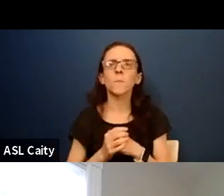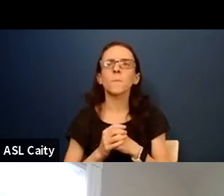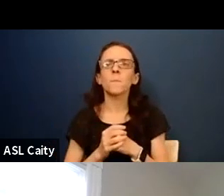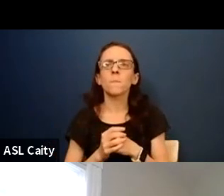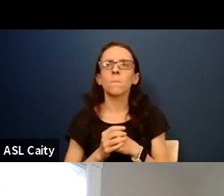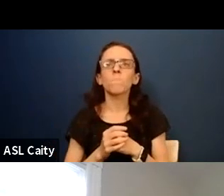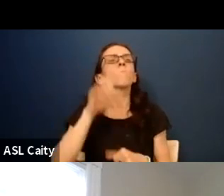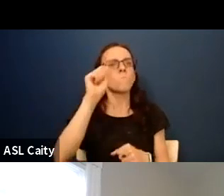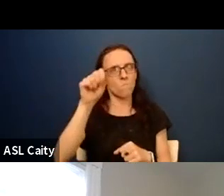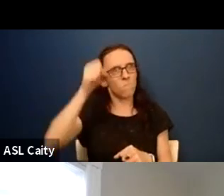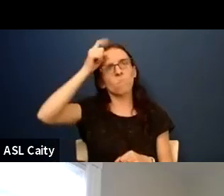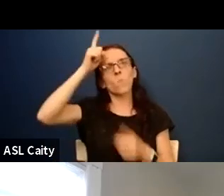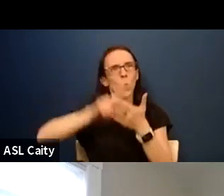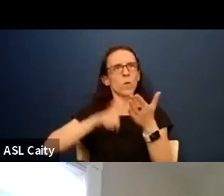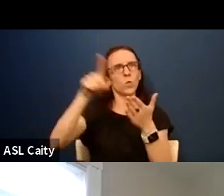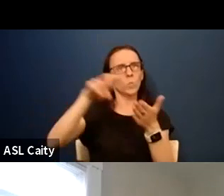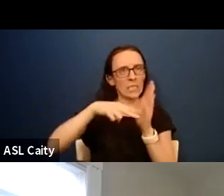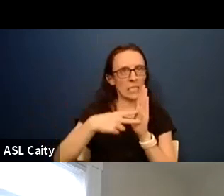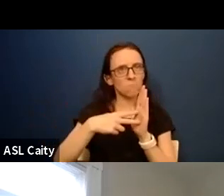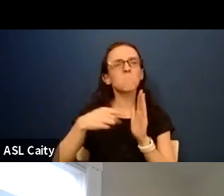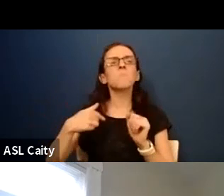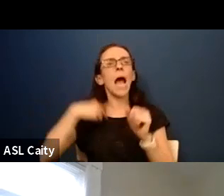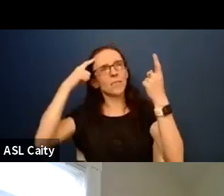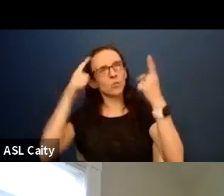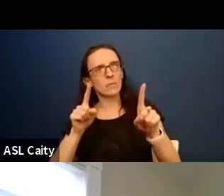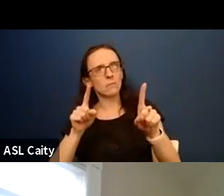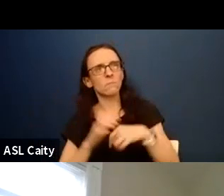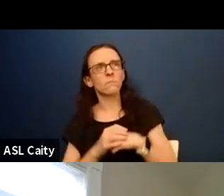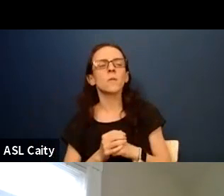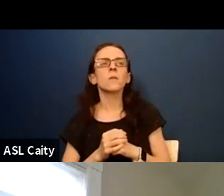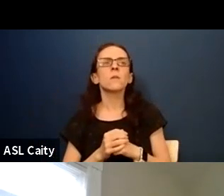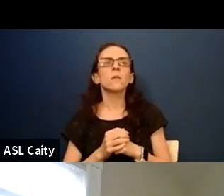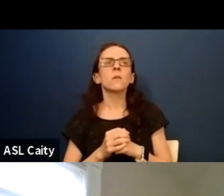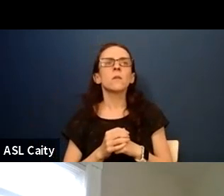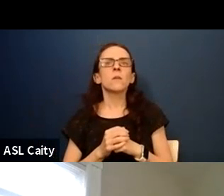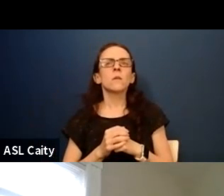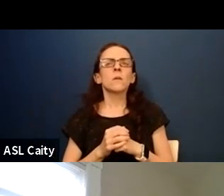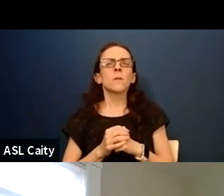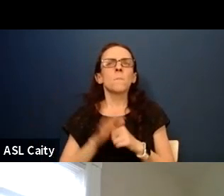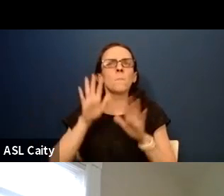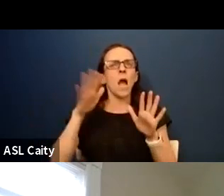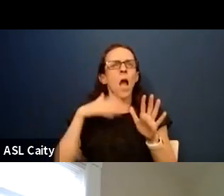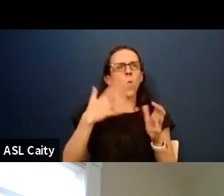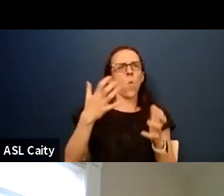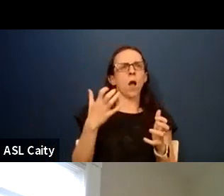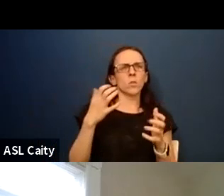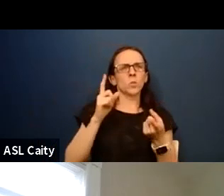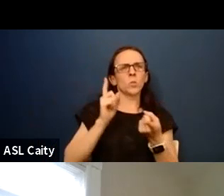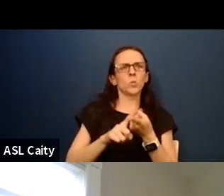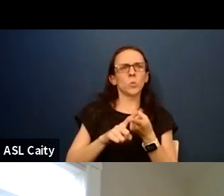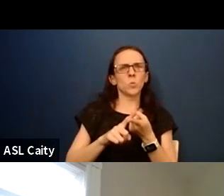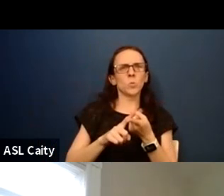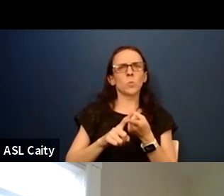point taken, I agree. But I just want to do a gut check because I might not